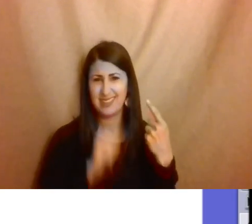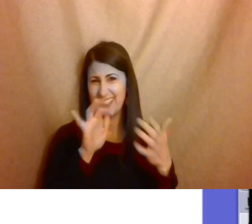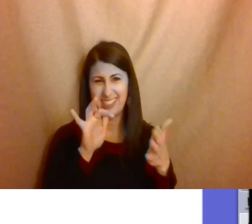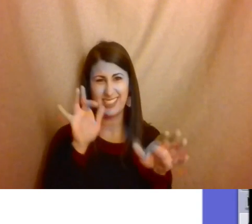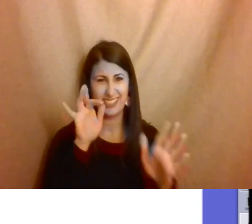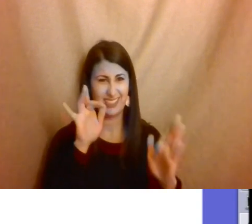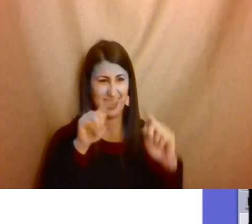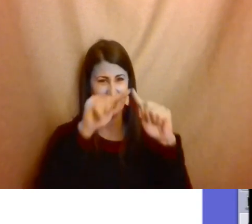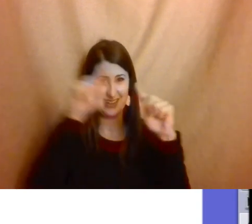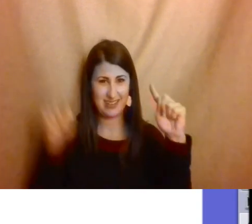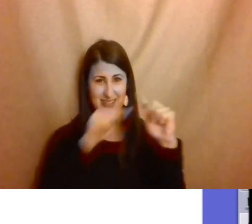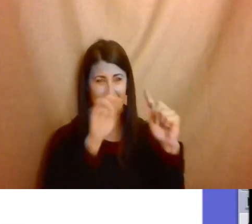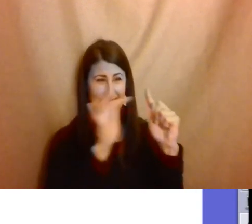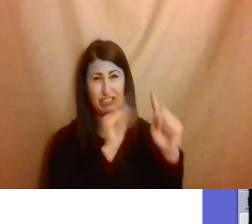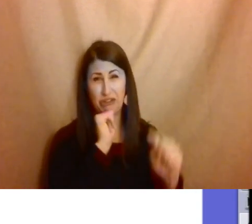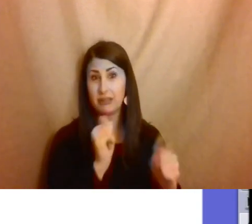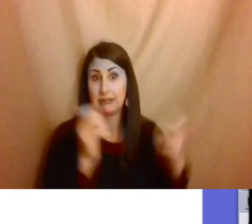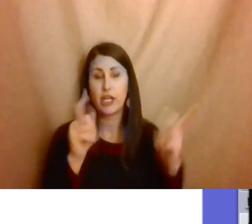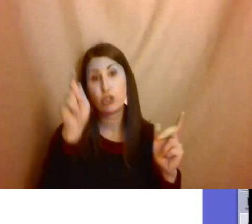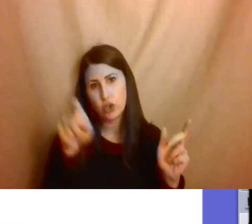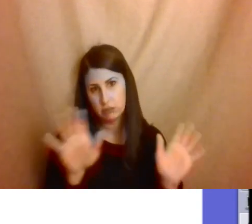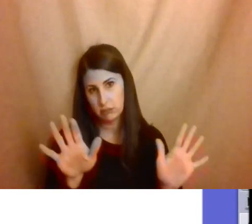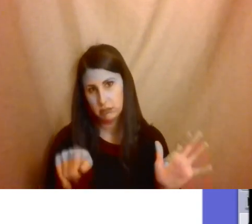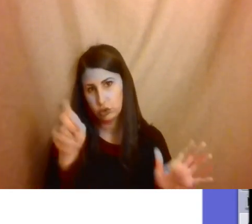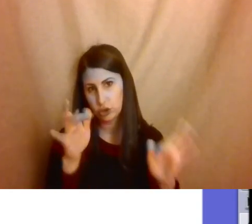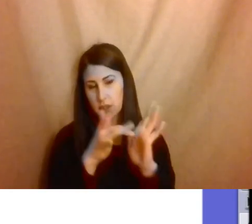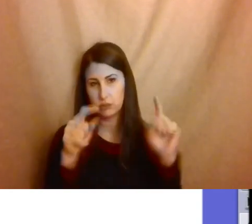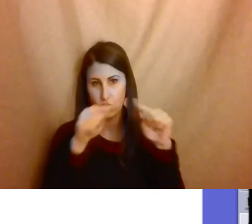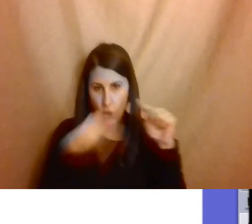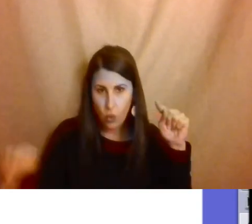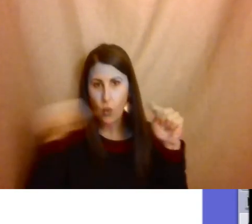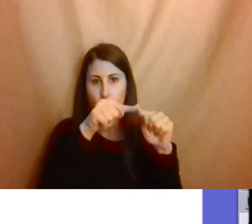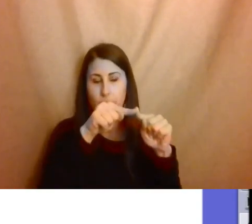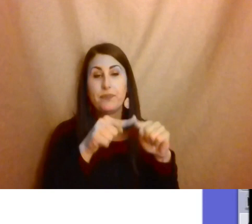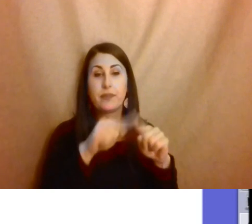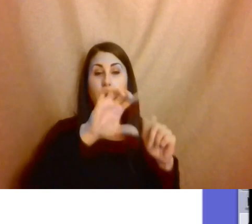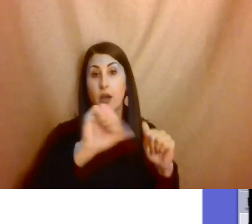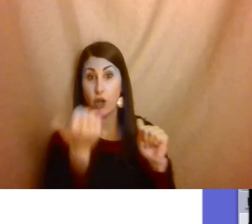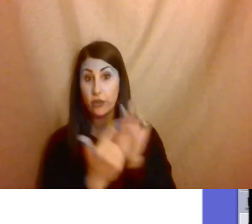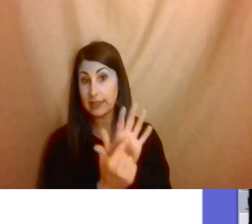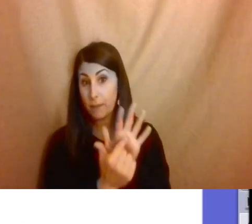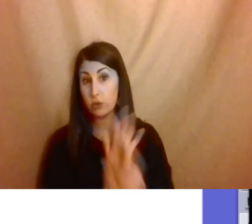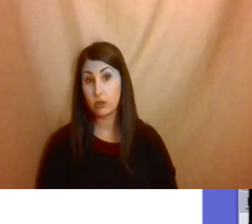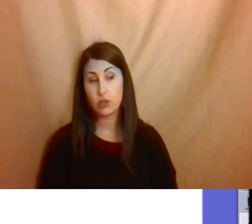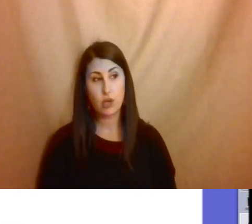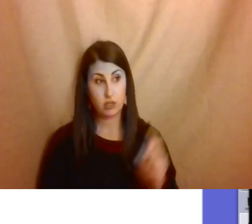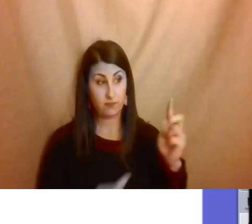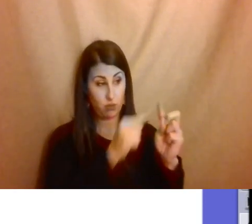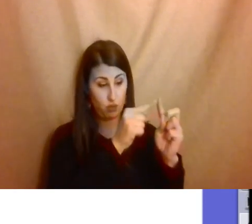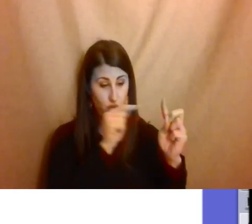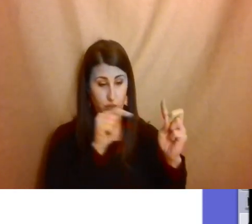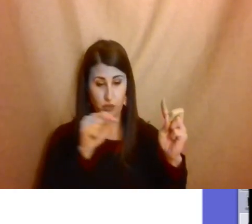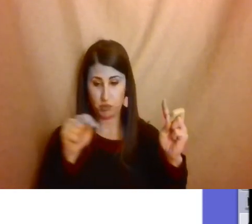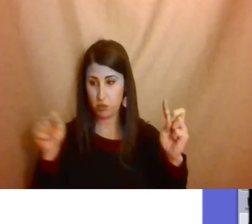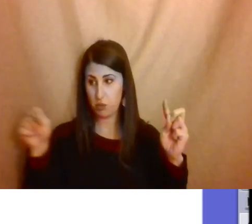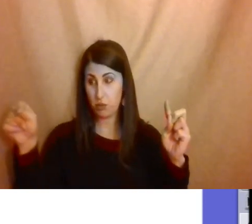one. From one edge of that circle to the other edge to make it look 3D.